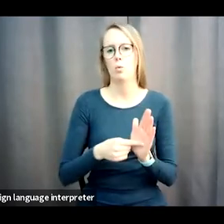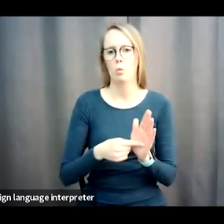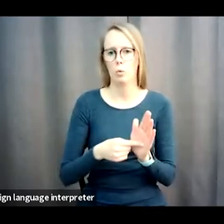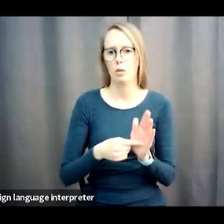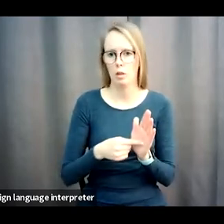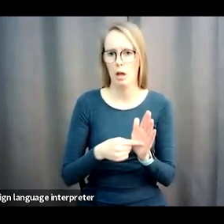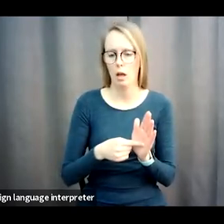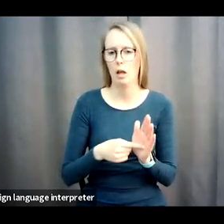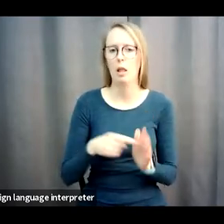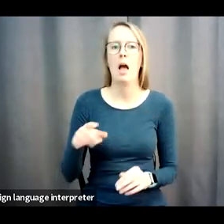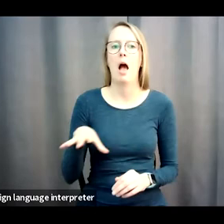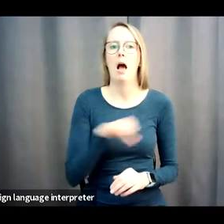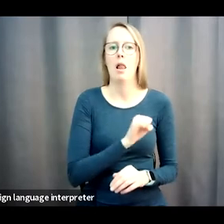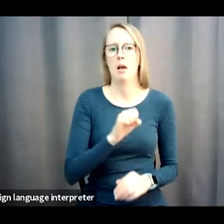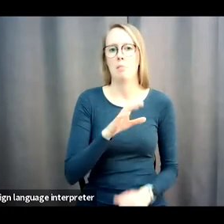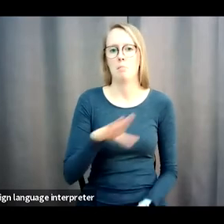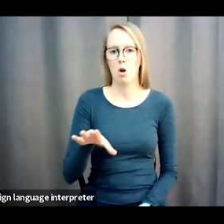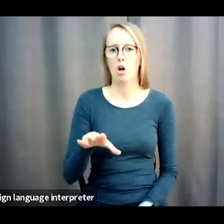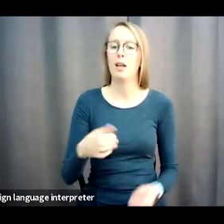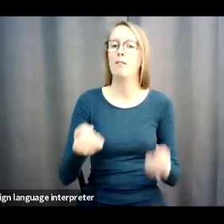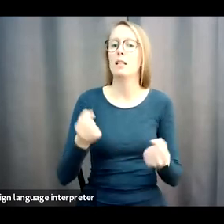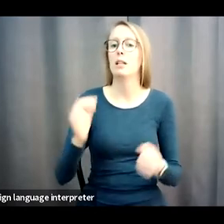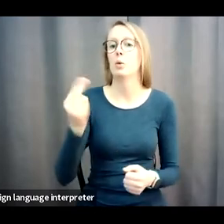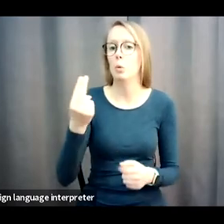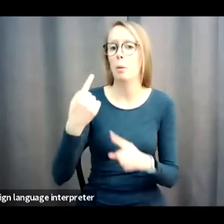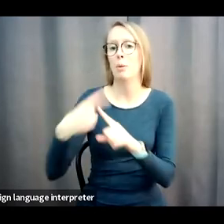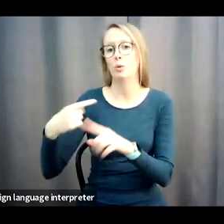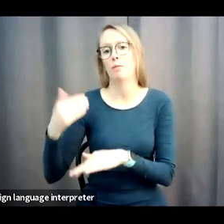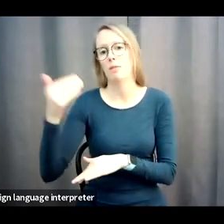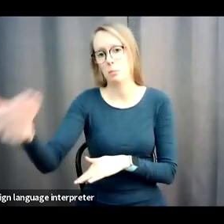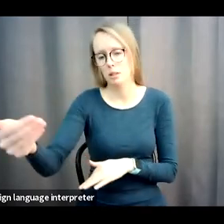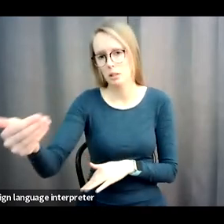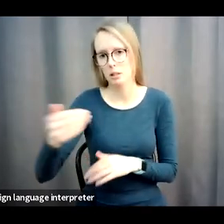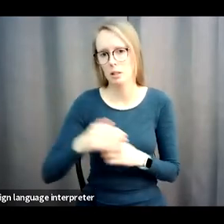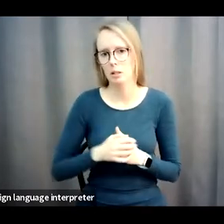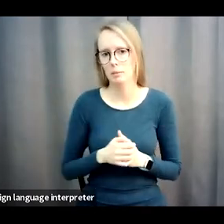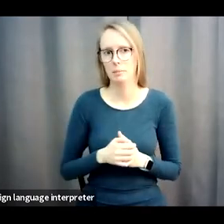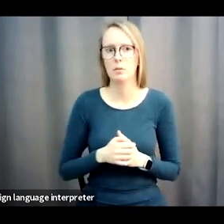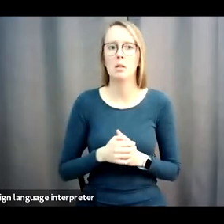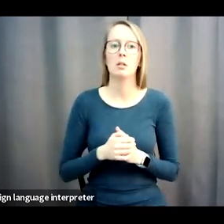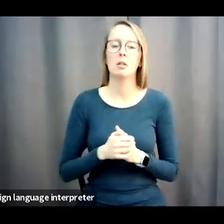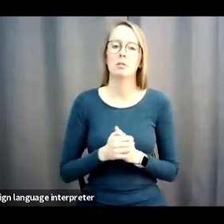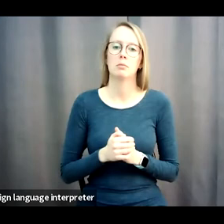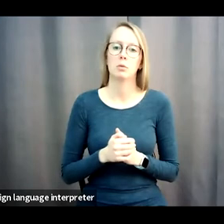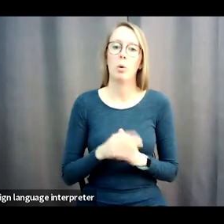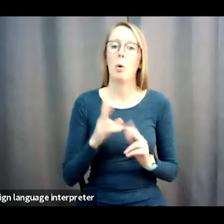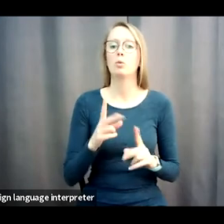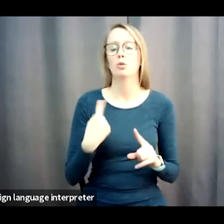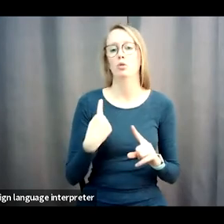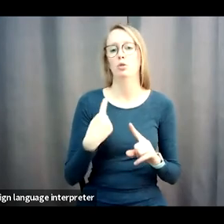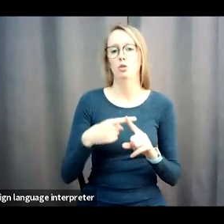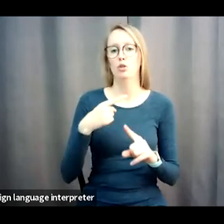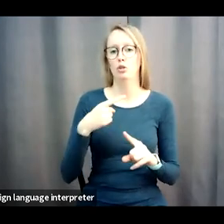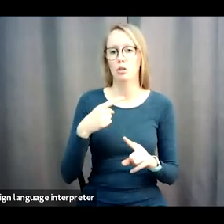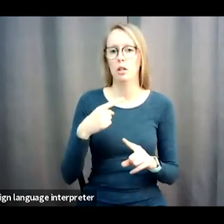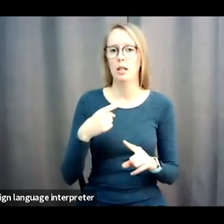all children are important now and in the future. And I think for making it very clear that there's a very